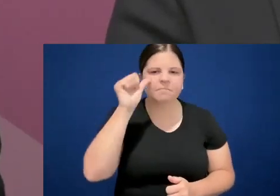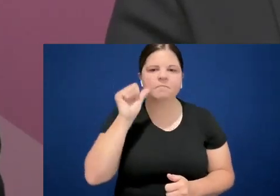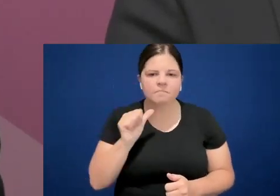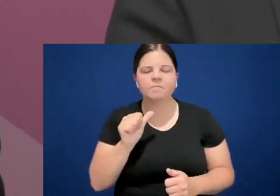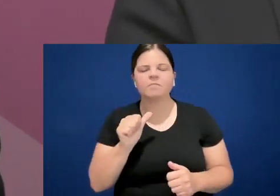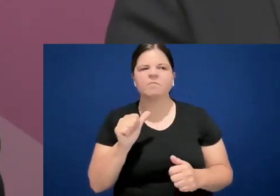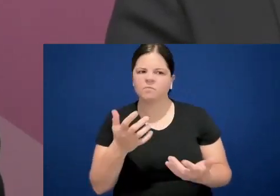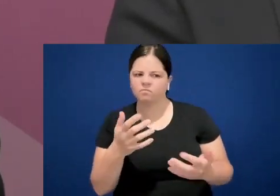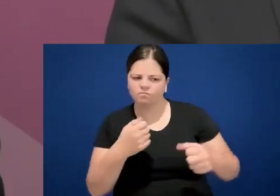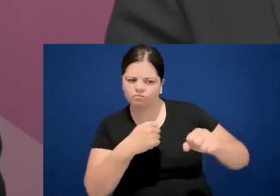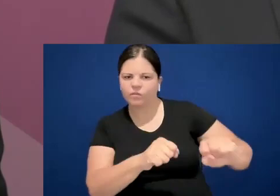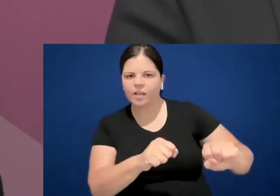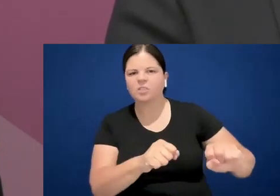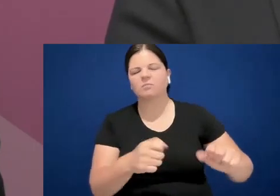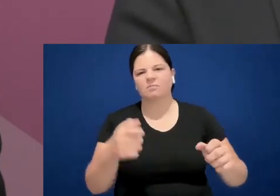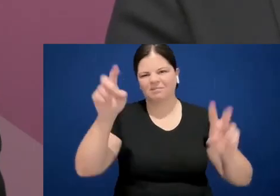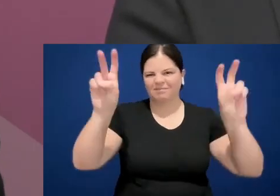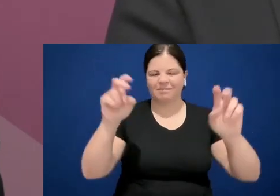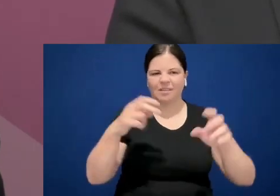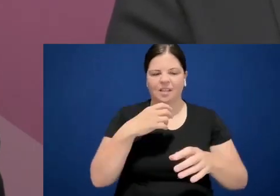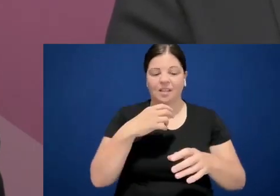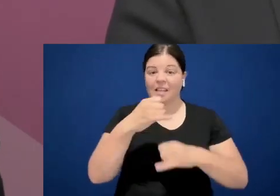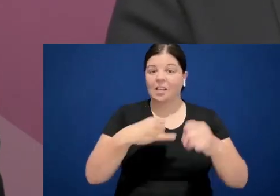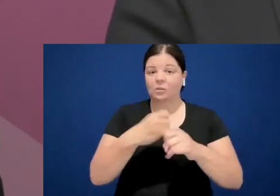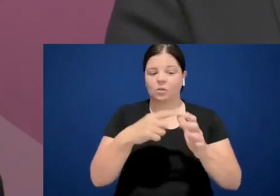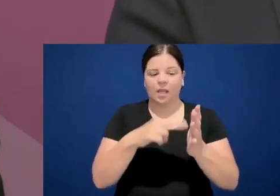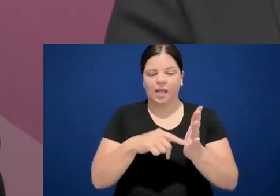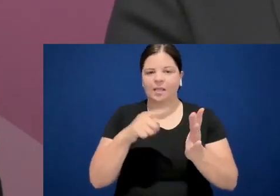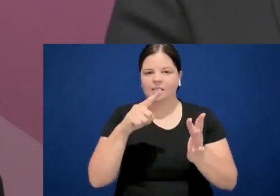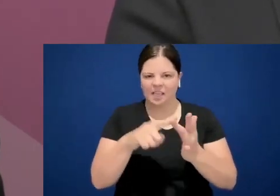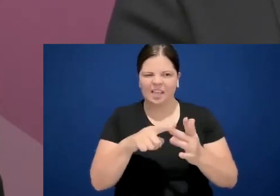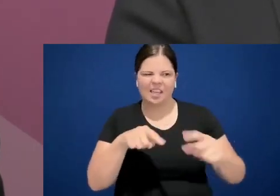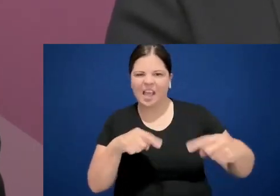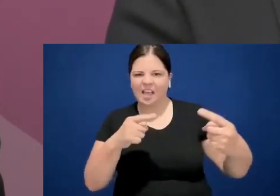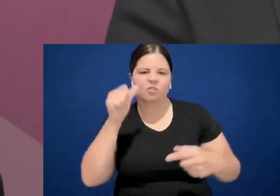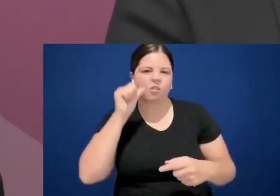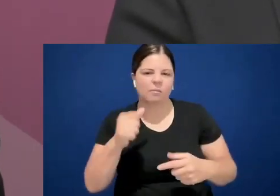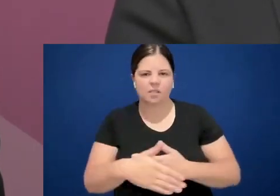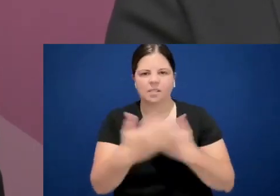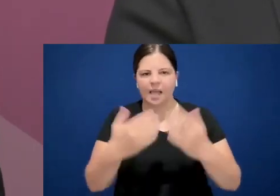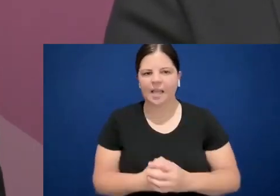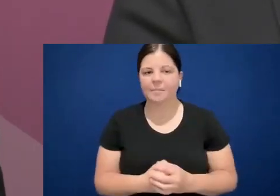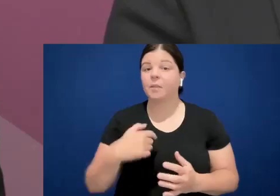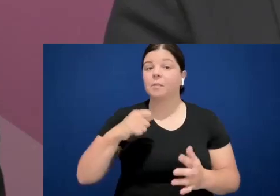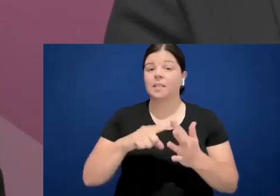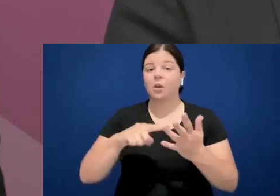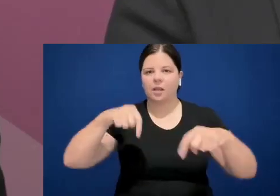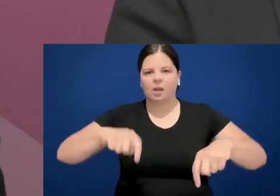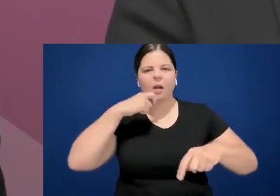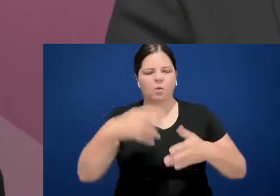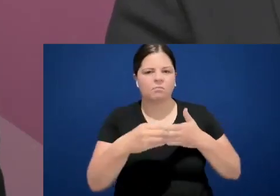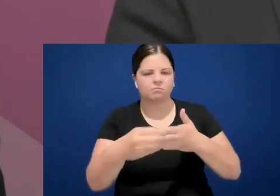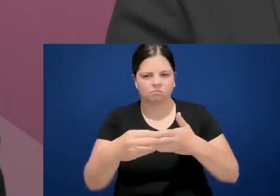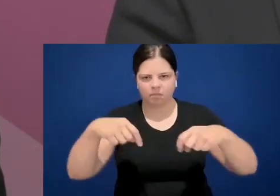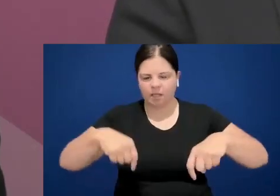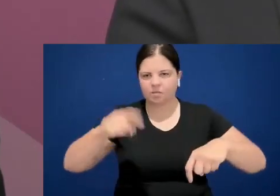Day. I'm Alison Byrne, CEO at IBAC, and I'll be facilitating today's event. I'd like to acknowledge